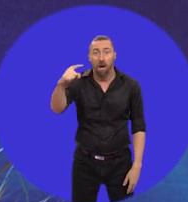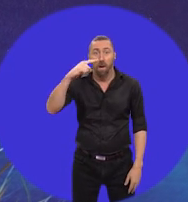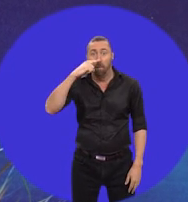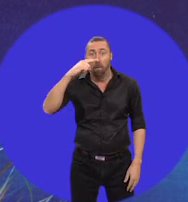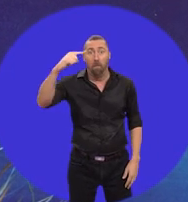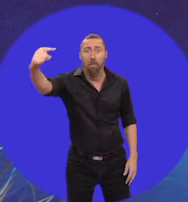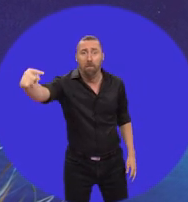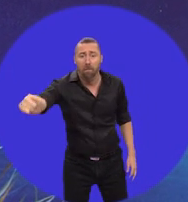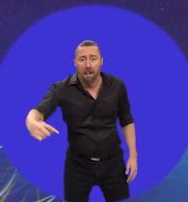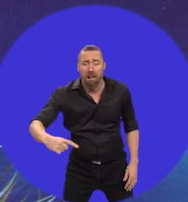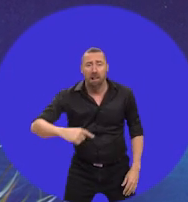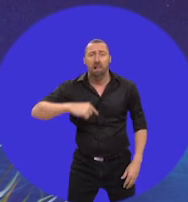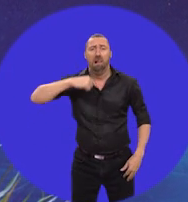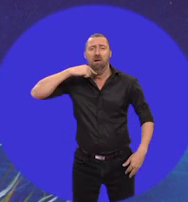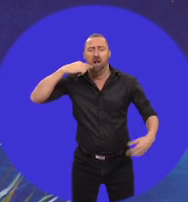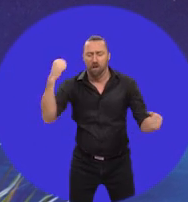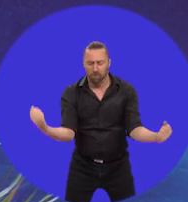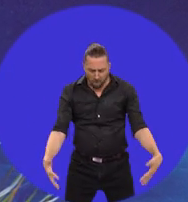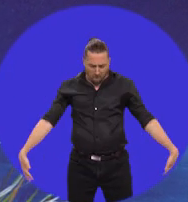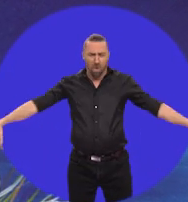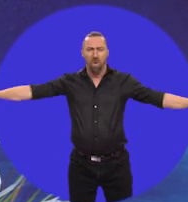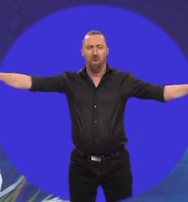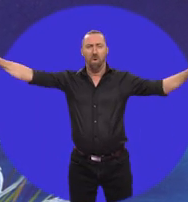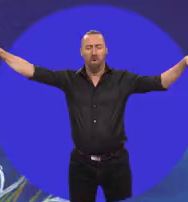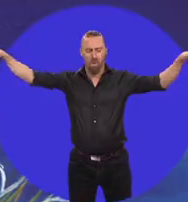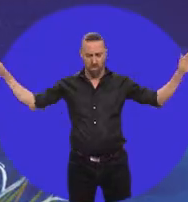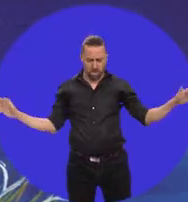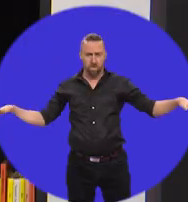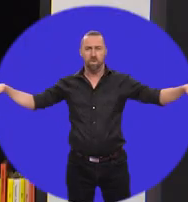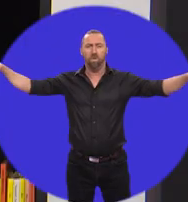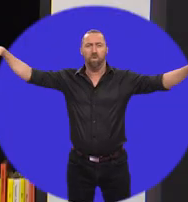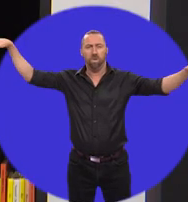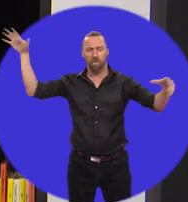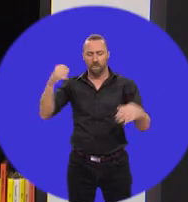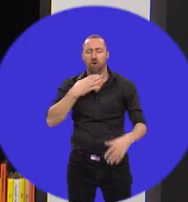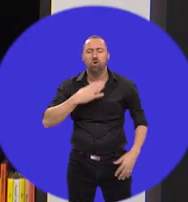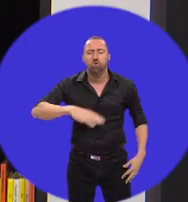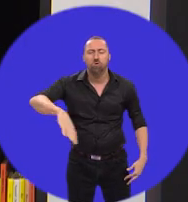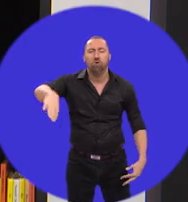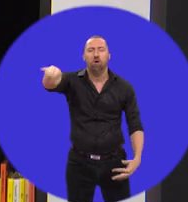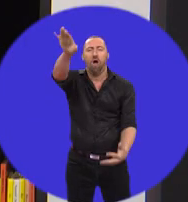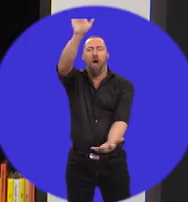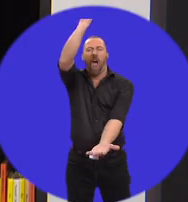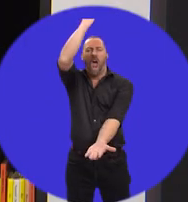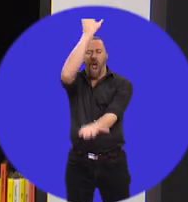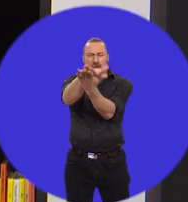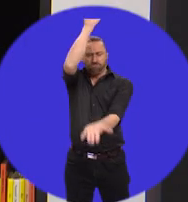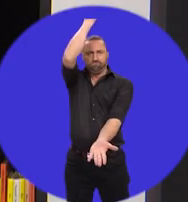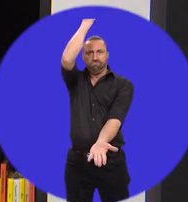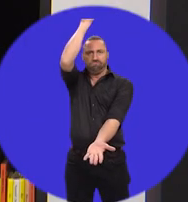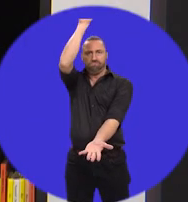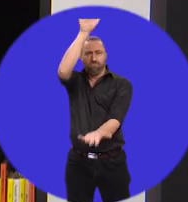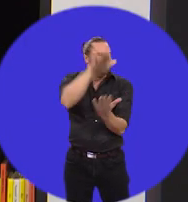Fish's friend Pelican had long wings to flap and a bill he could close with a very